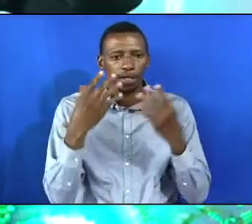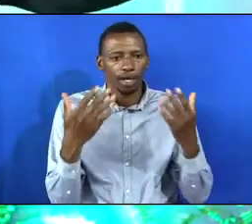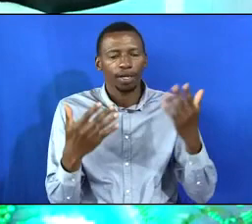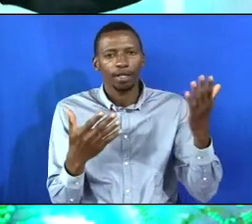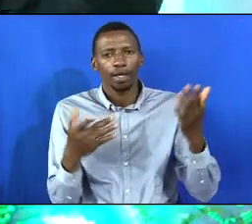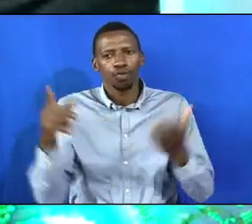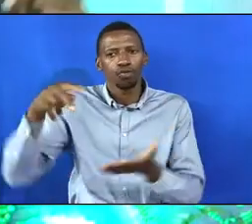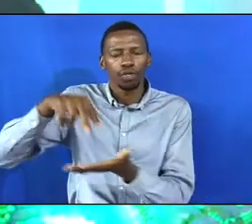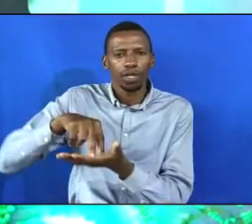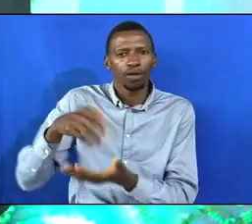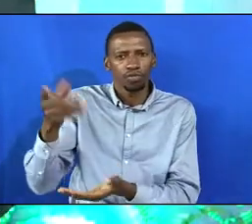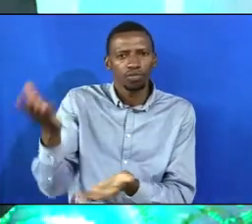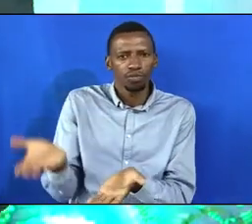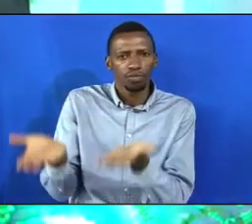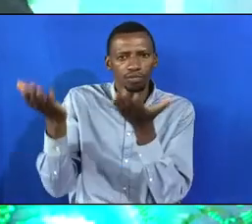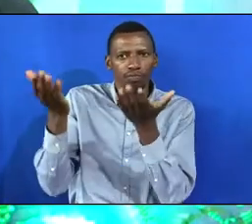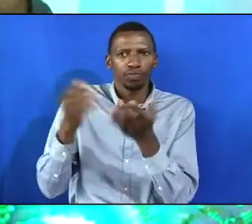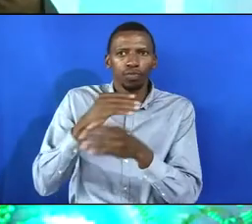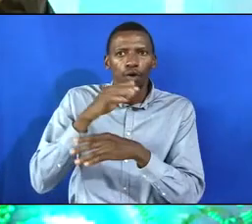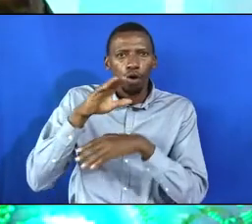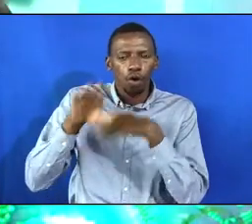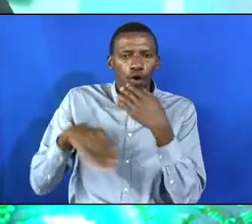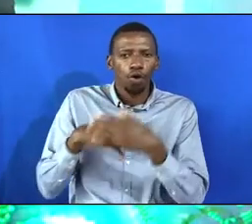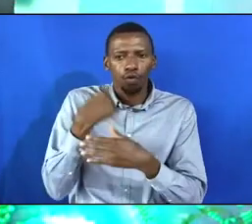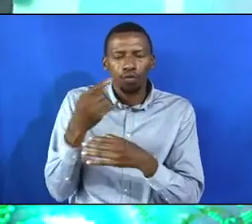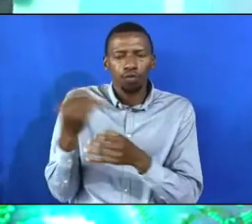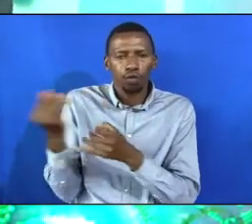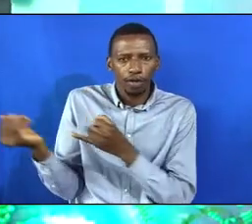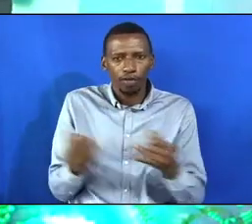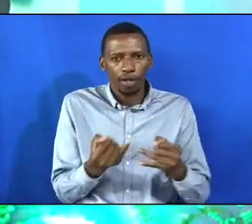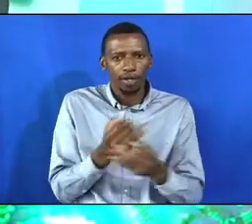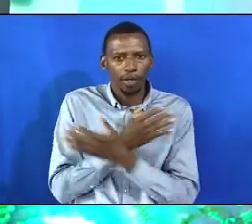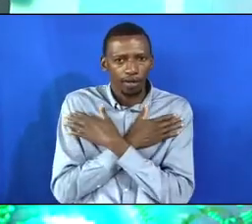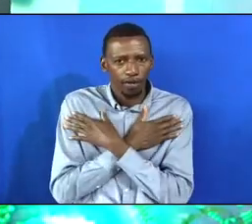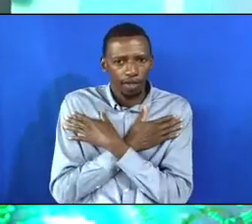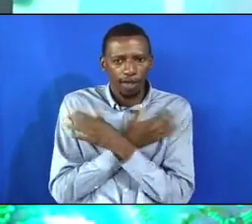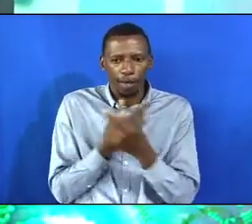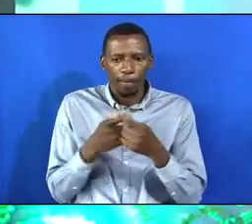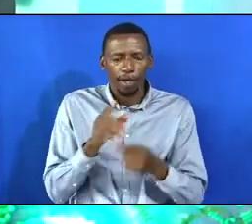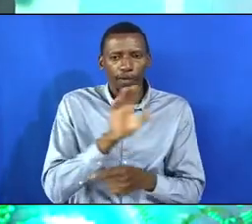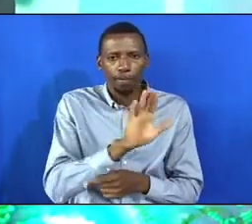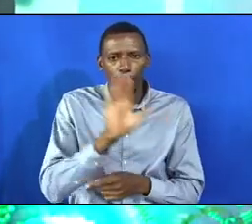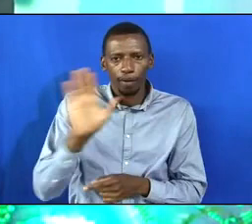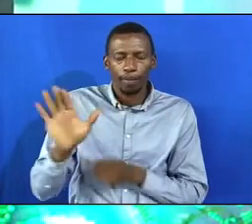You stand, you stand. All those that invited friends and